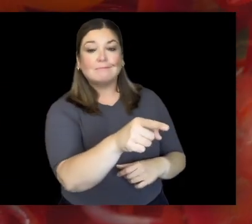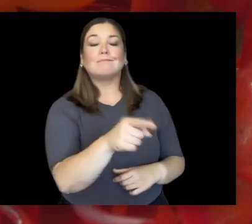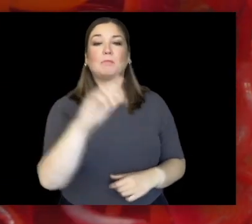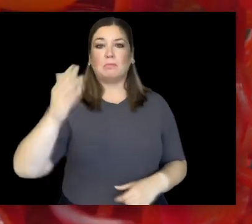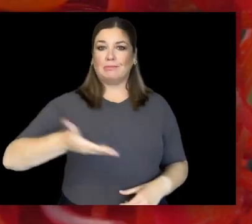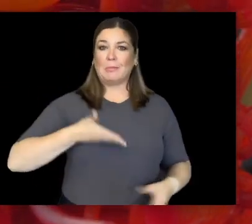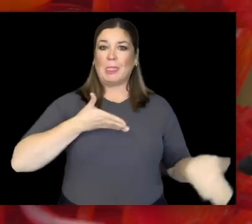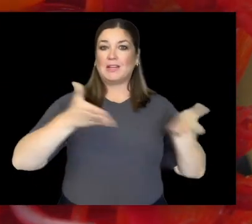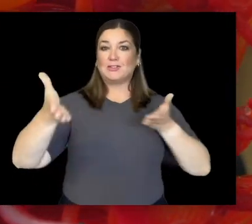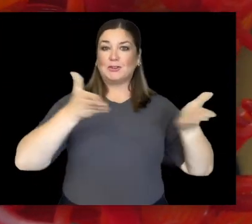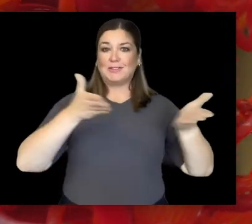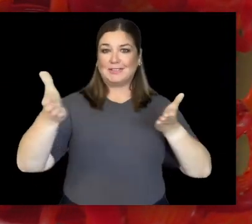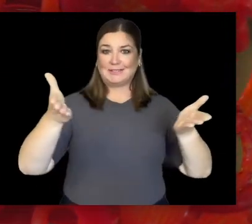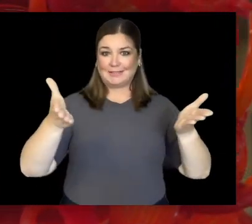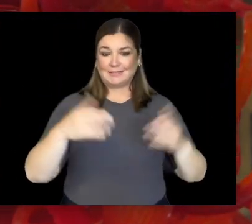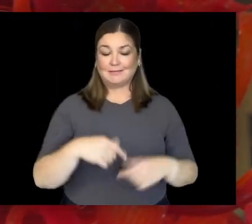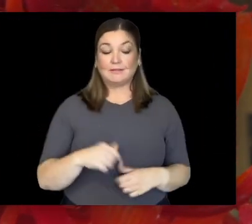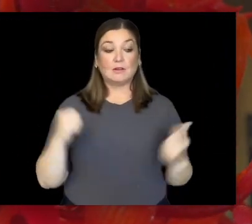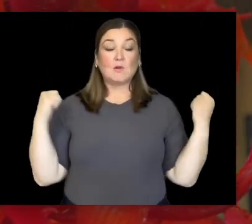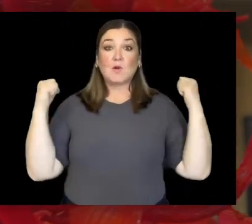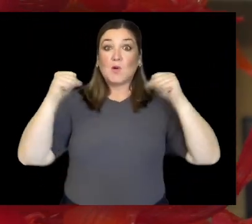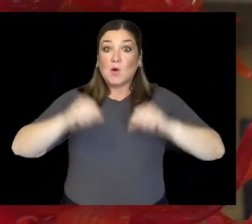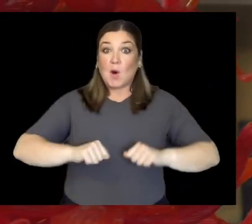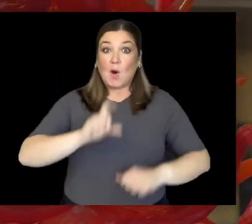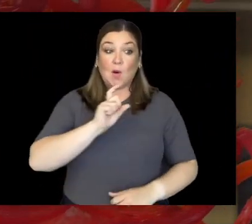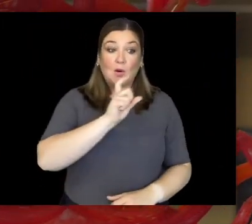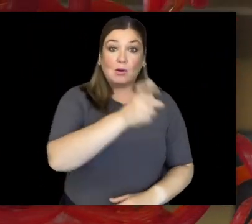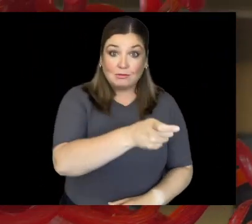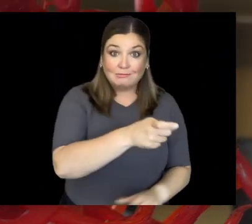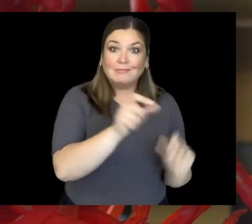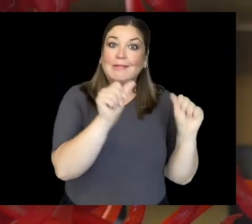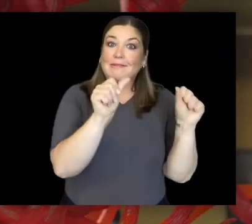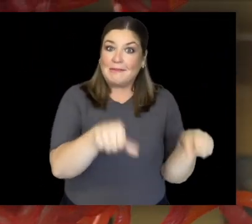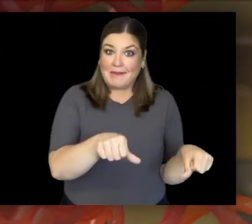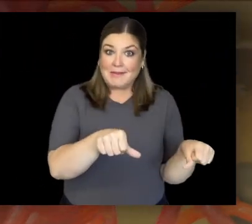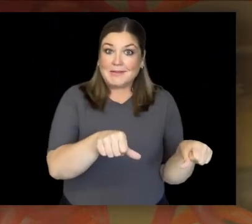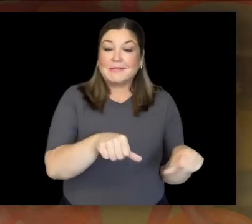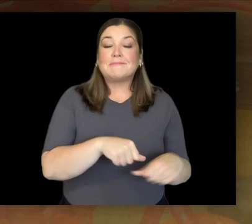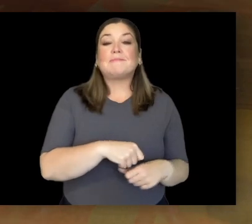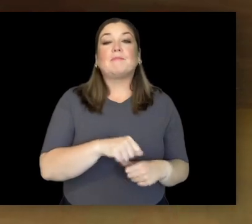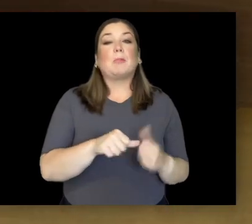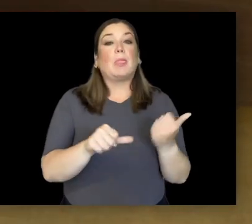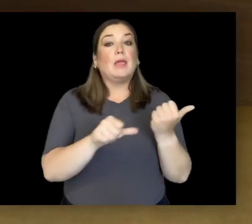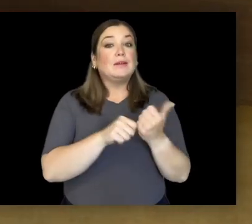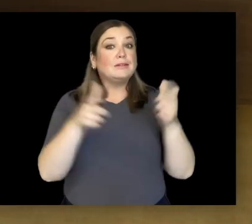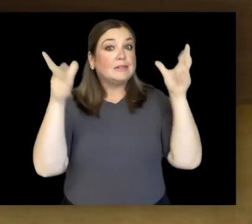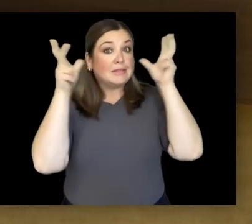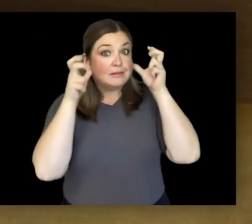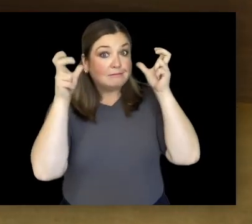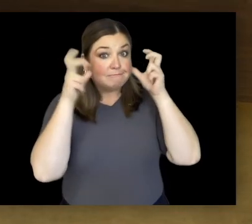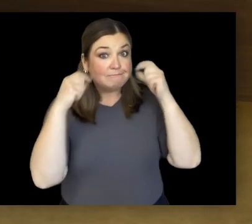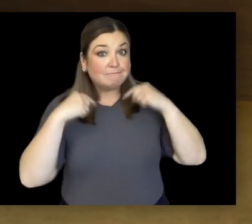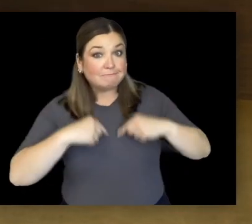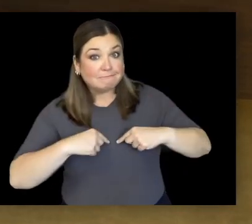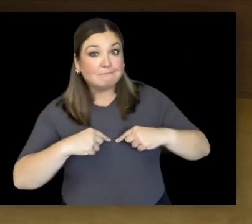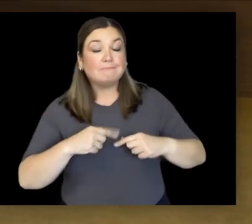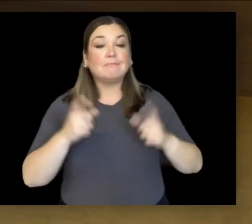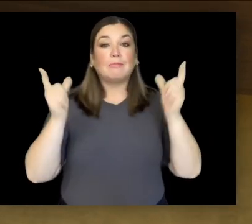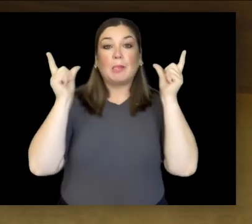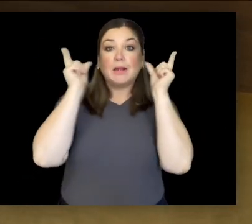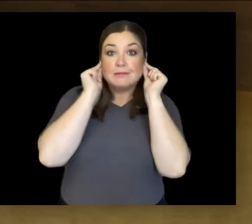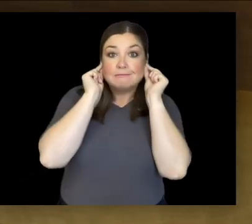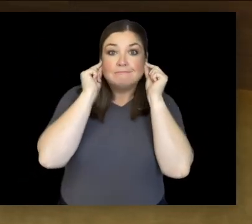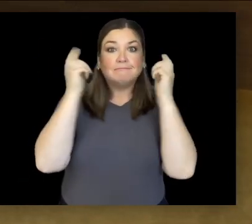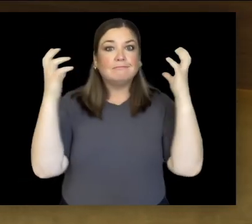Close to this glass sculpture, you can find guest services. At guest services, you can find the coat check, assistive